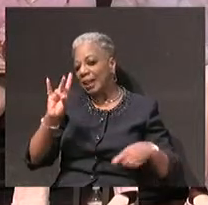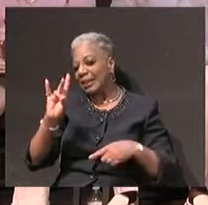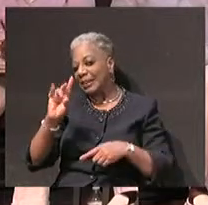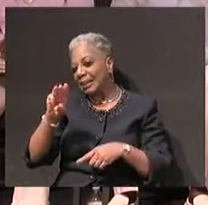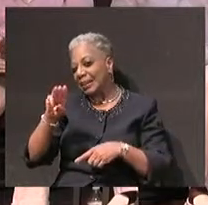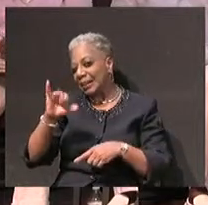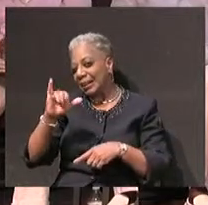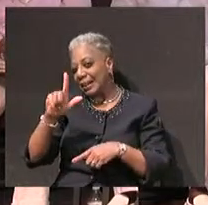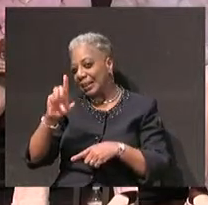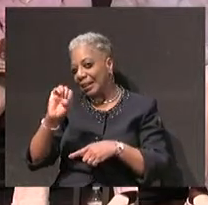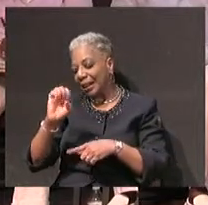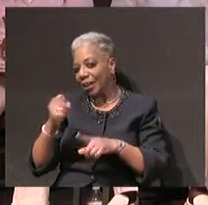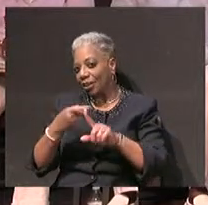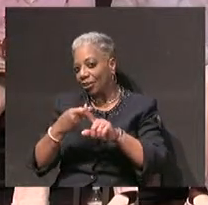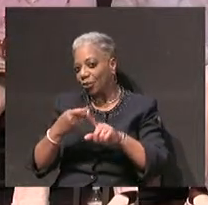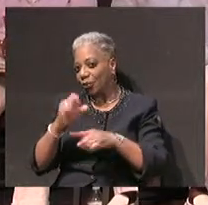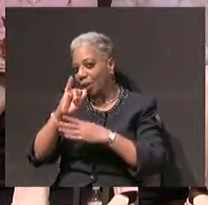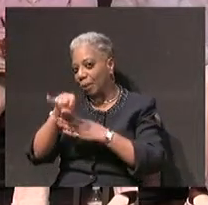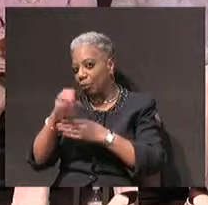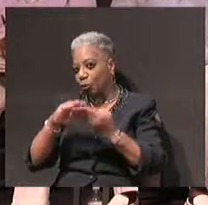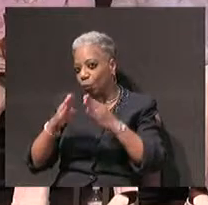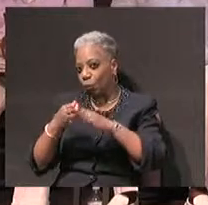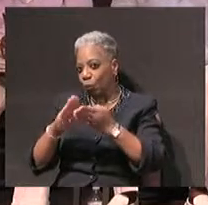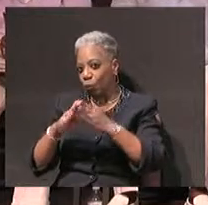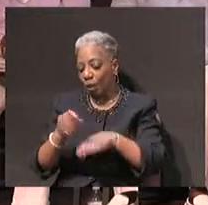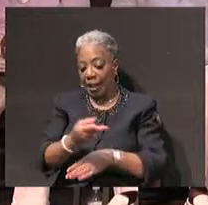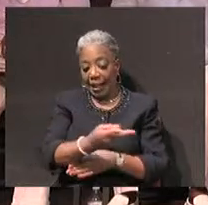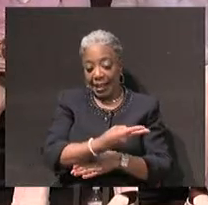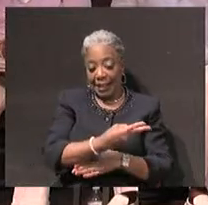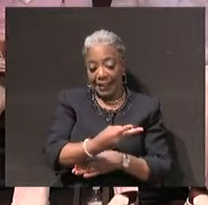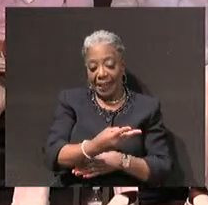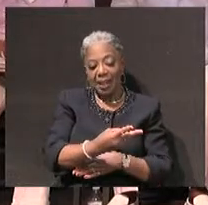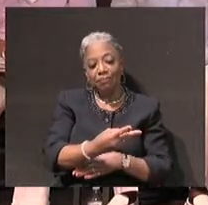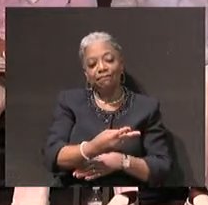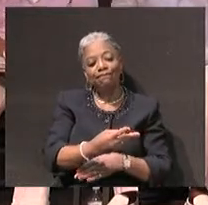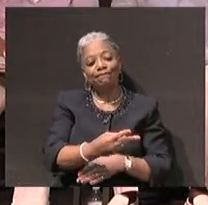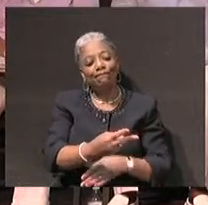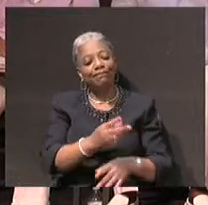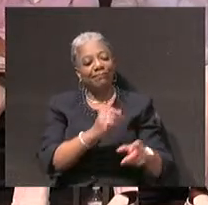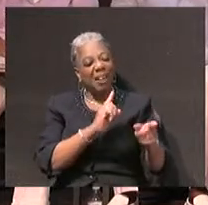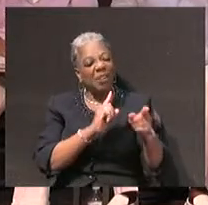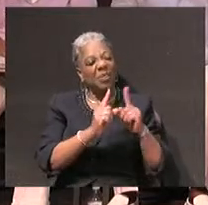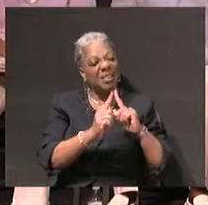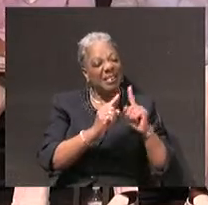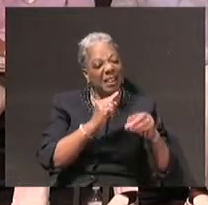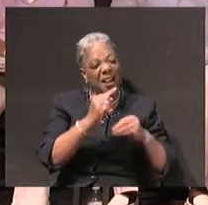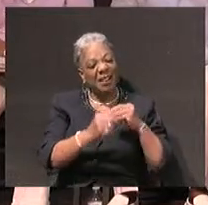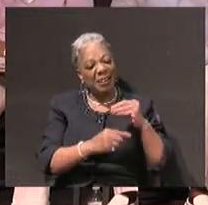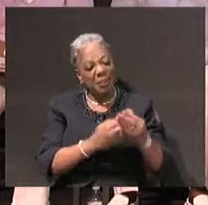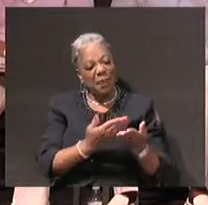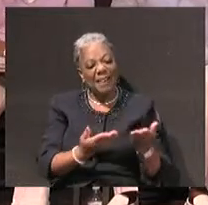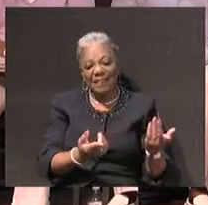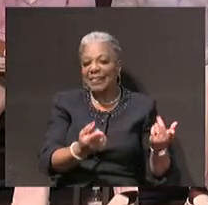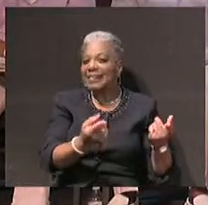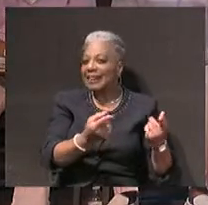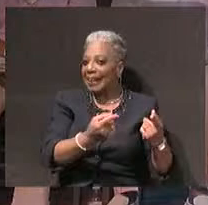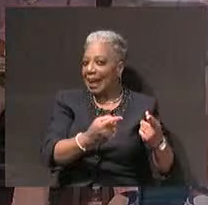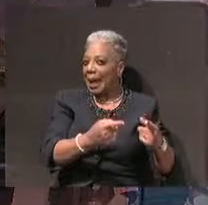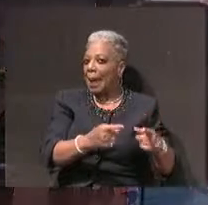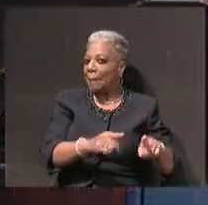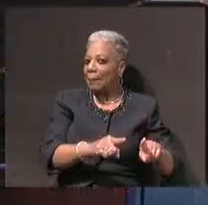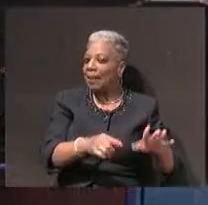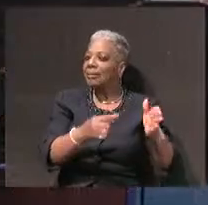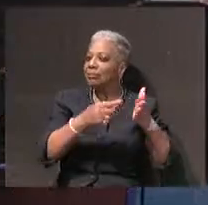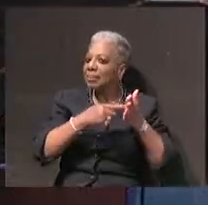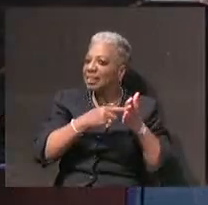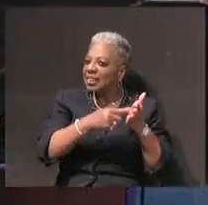They were talking with each other about everything that had happened. As they talked and discussed these